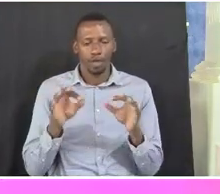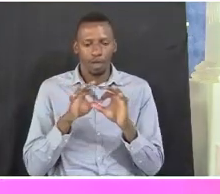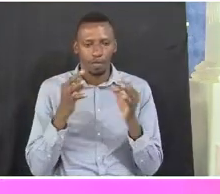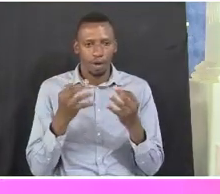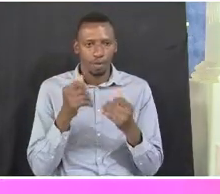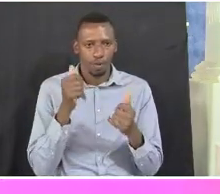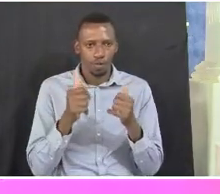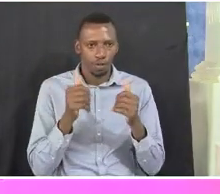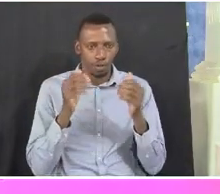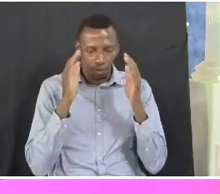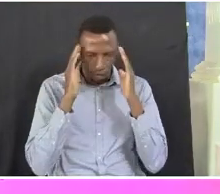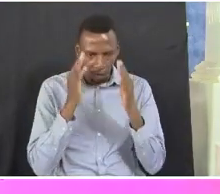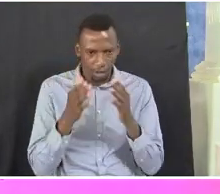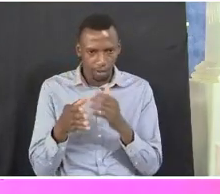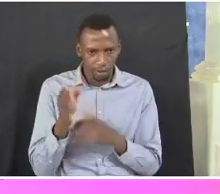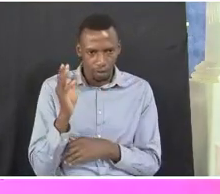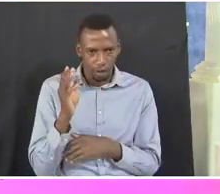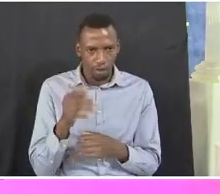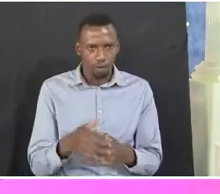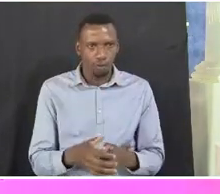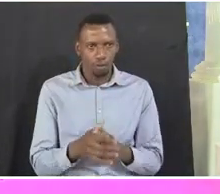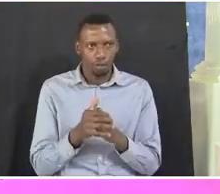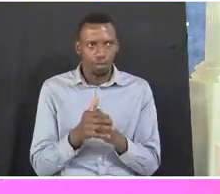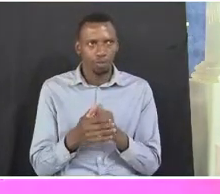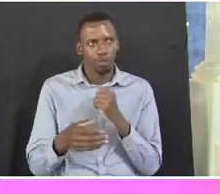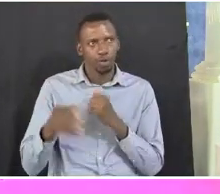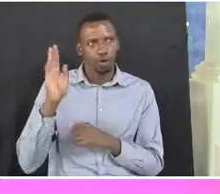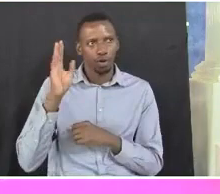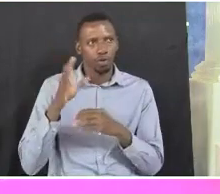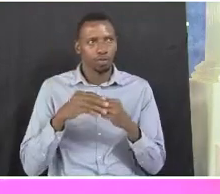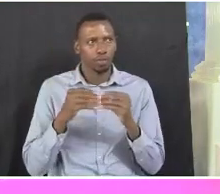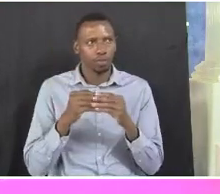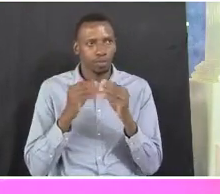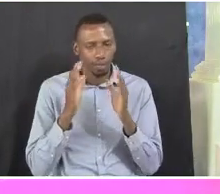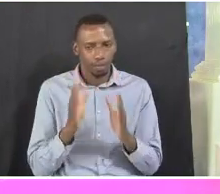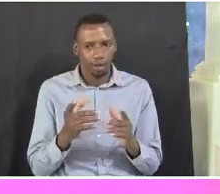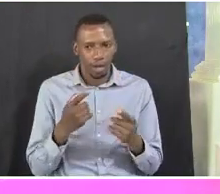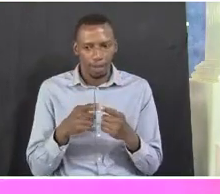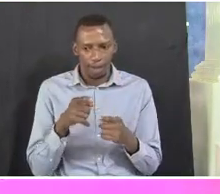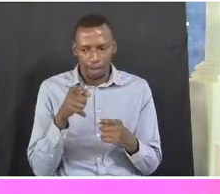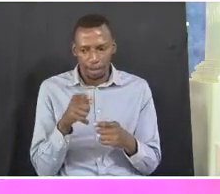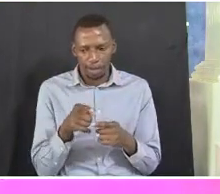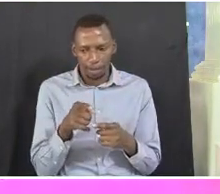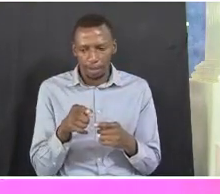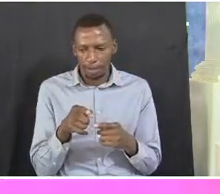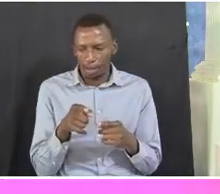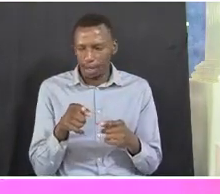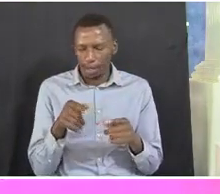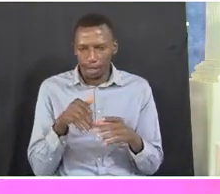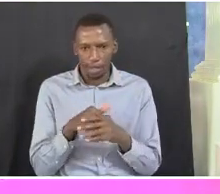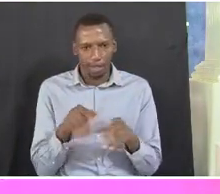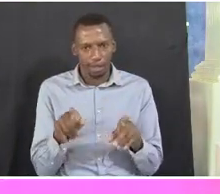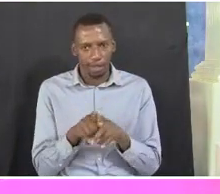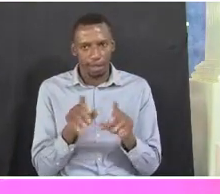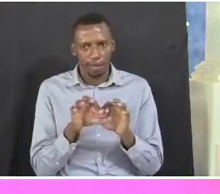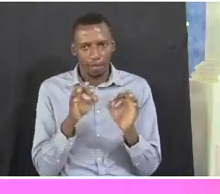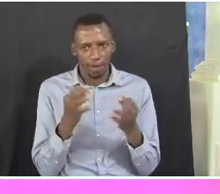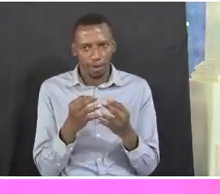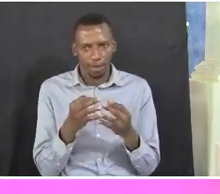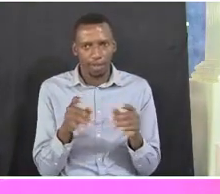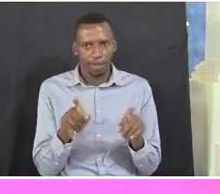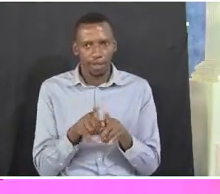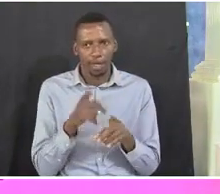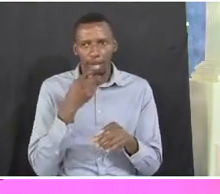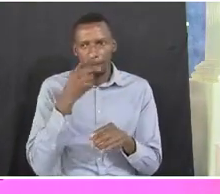a family worshiping God the Creator. But with this distinctiveness within the same family, same parents, Adam